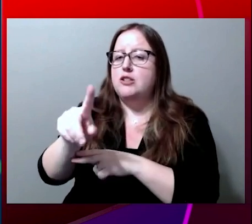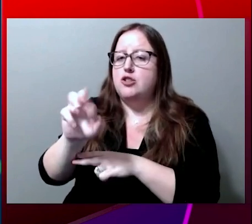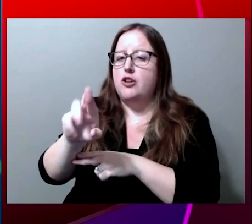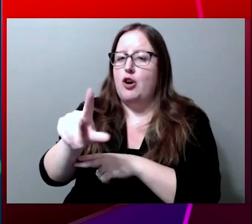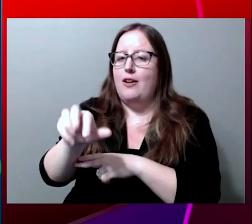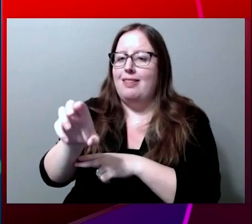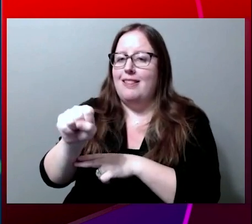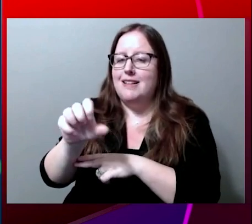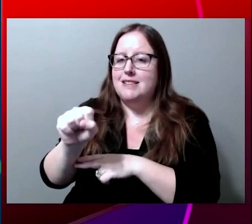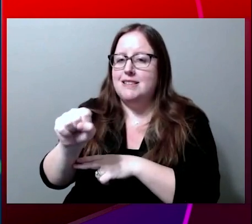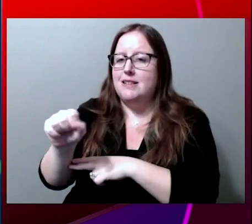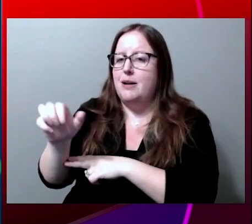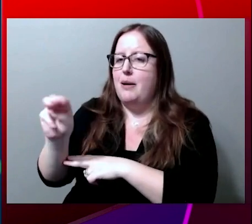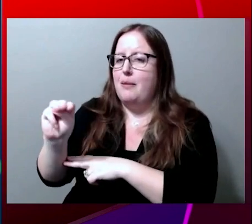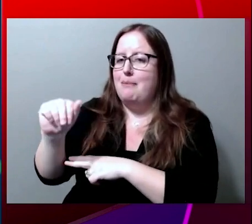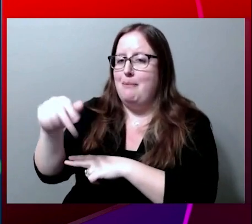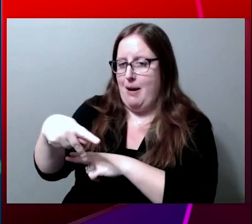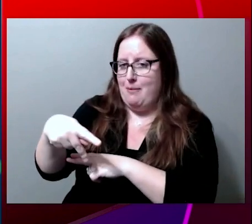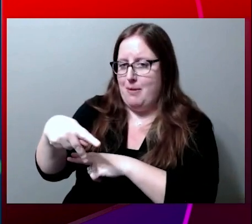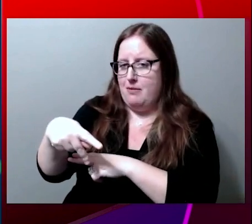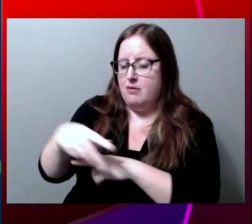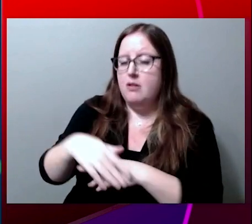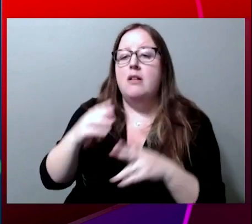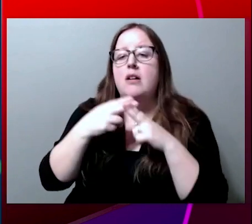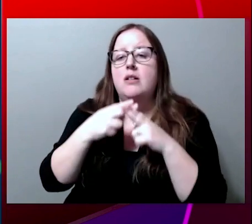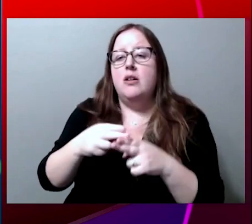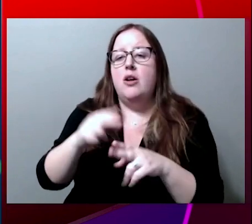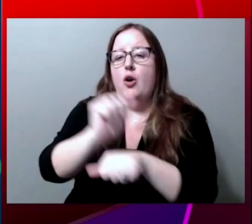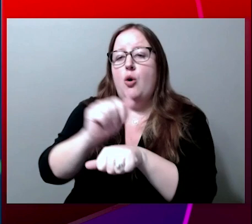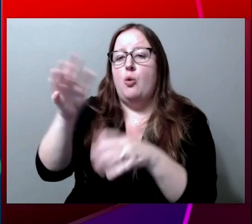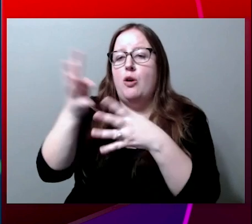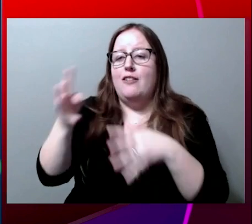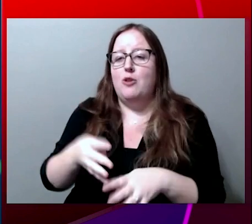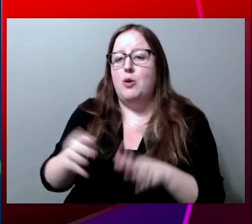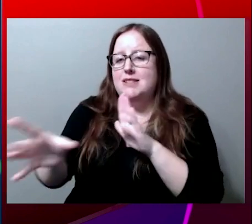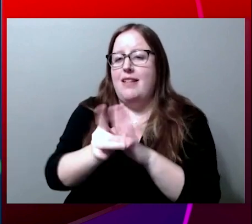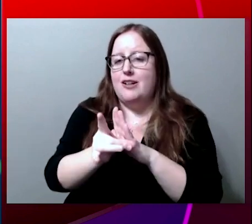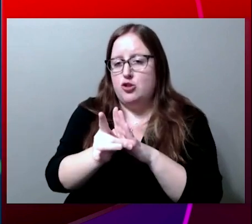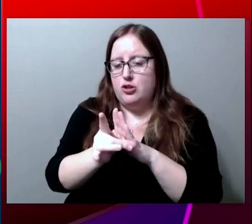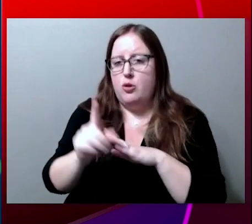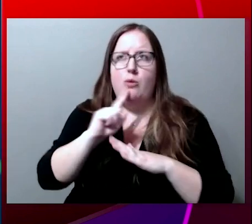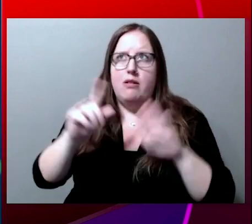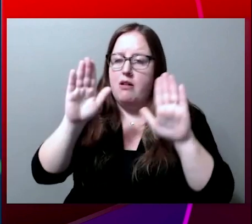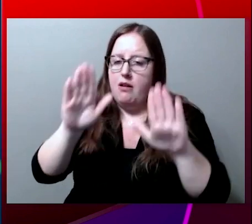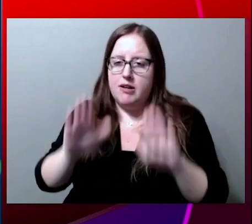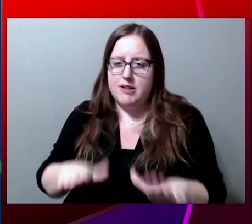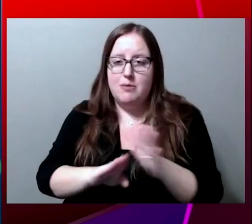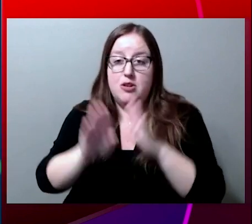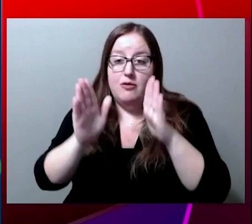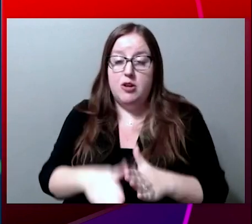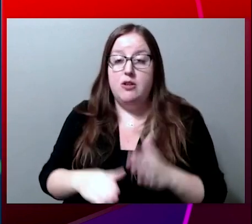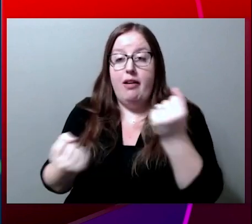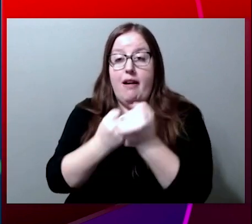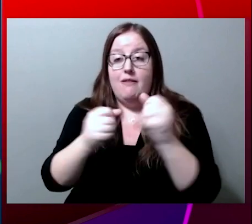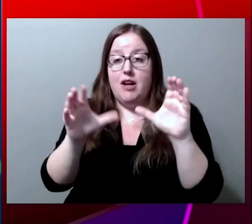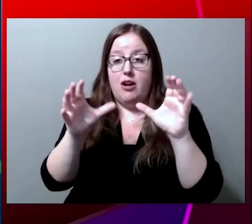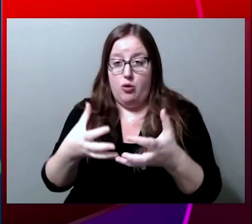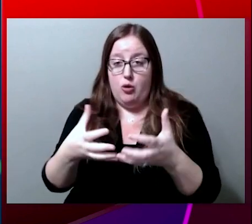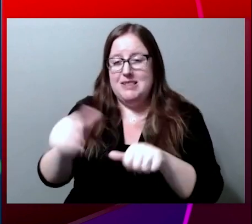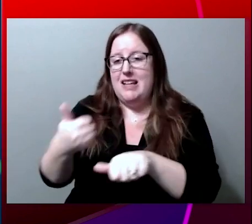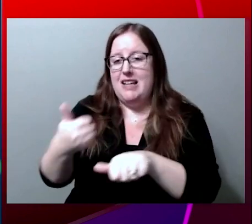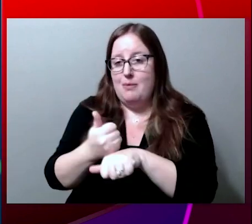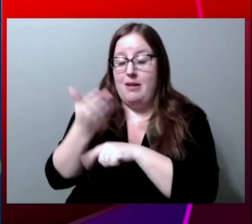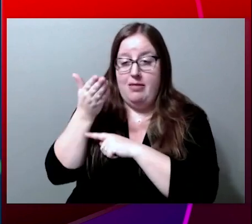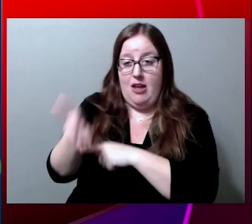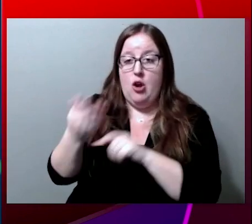if you look up on Serverless Land, we have something called the Workflows Collection. And it's really a fantastic thing our developer advocate group put together. On there, you'll see